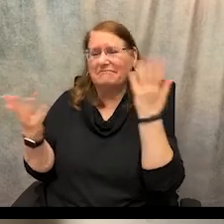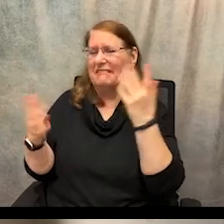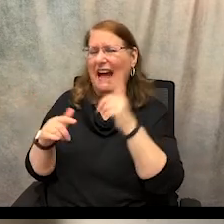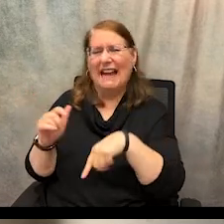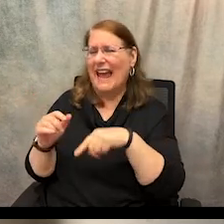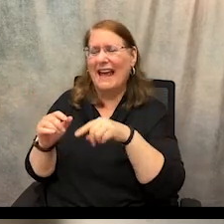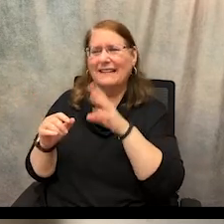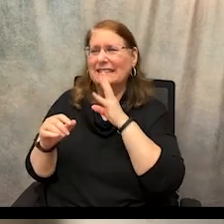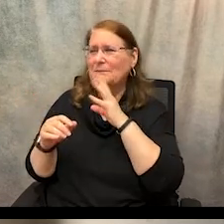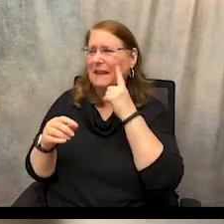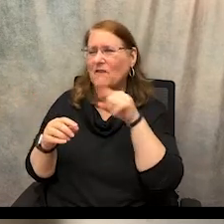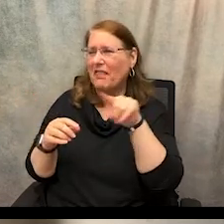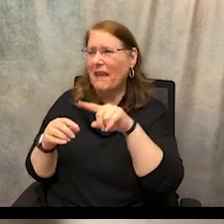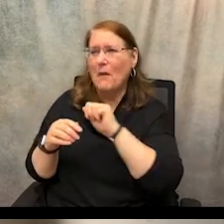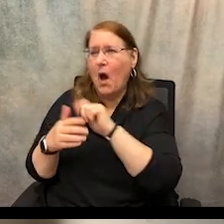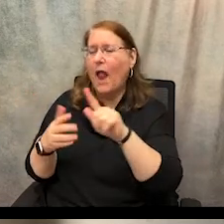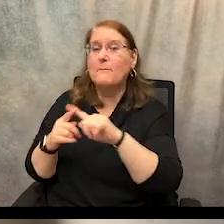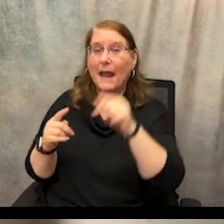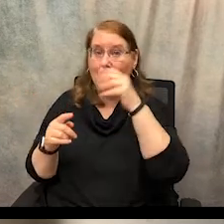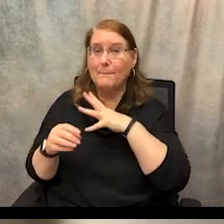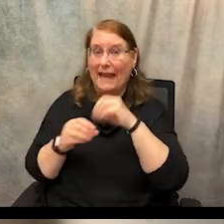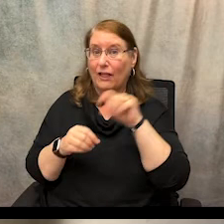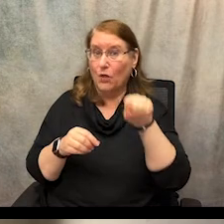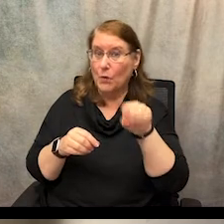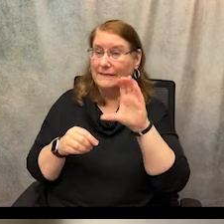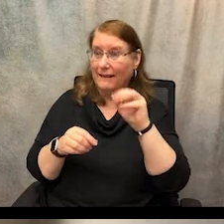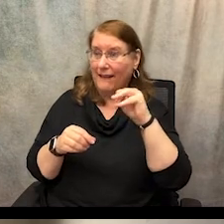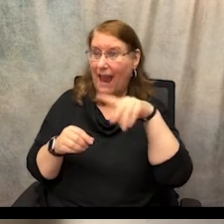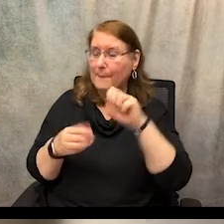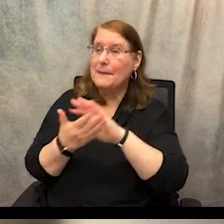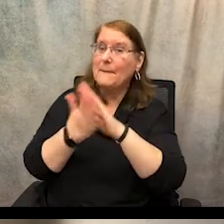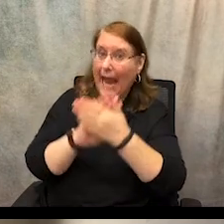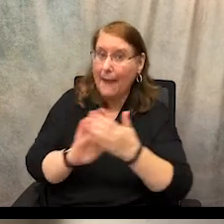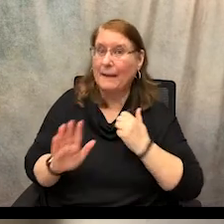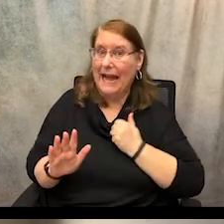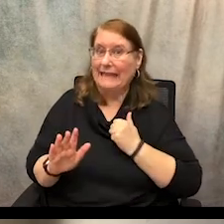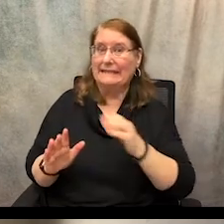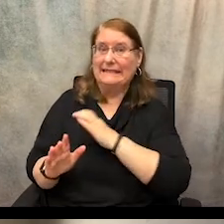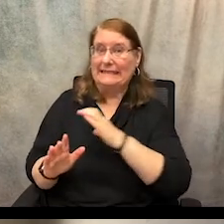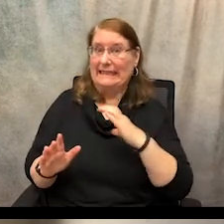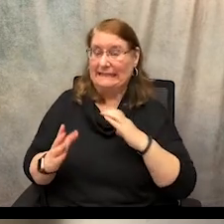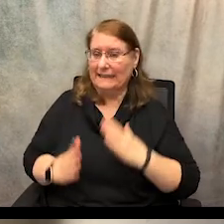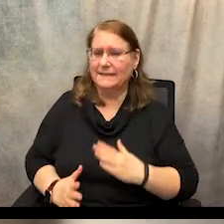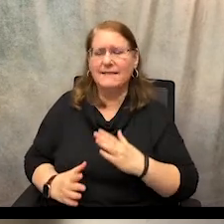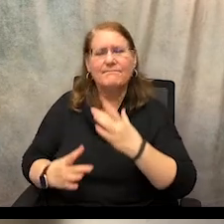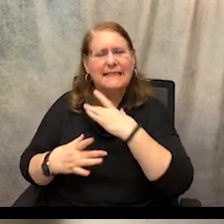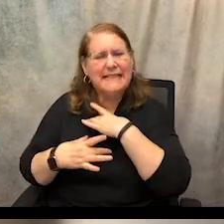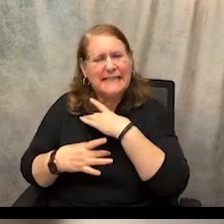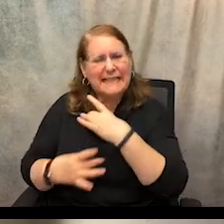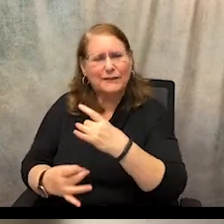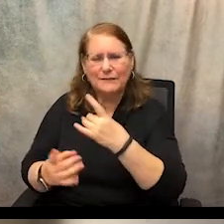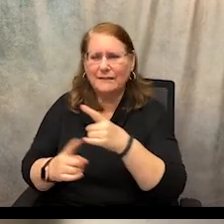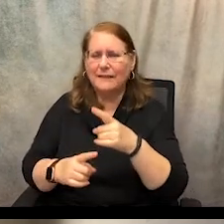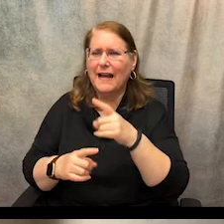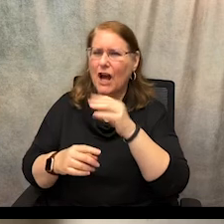these camps who became Canadian citizens, there's an interesting thing that goes on, and it's